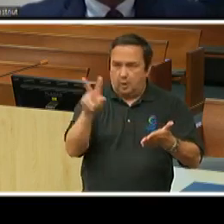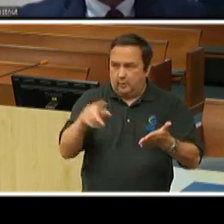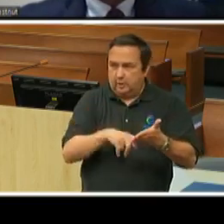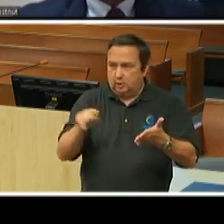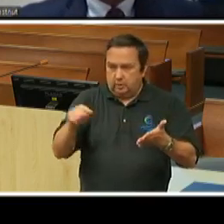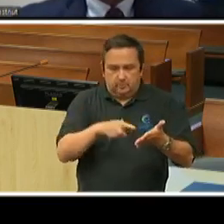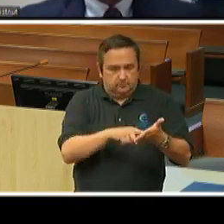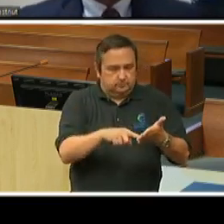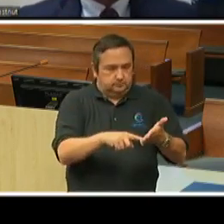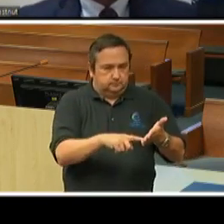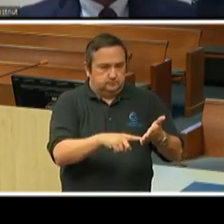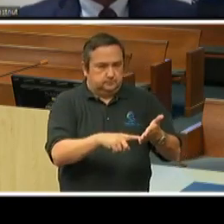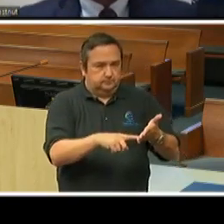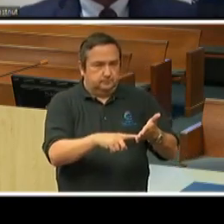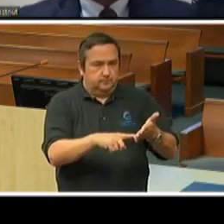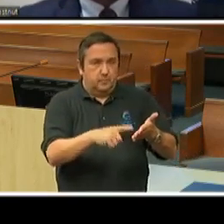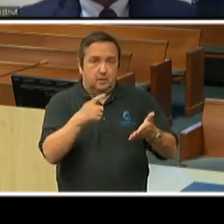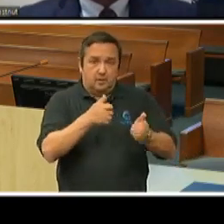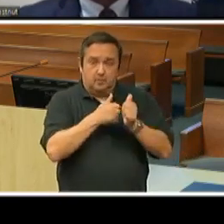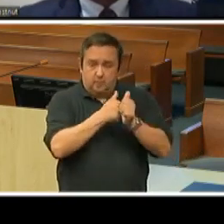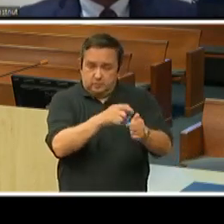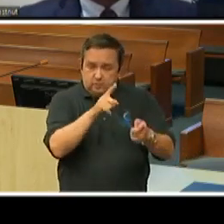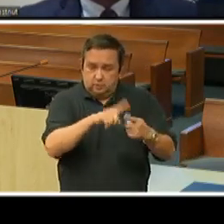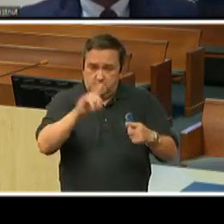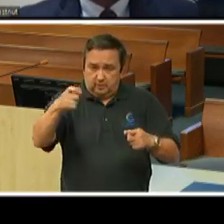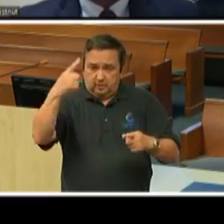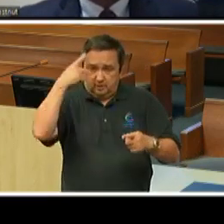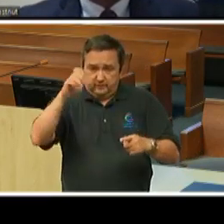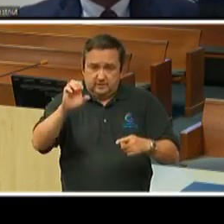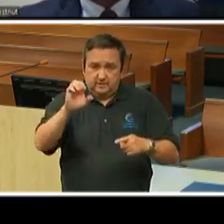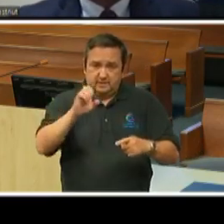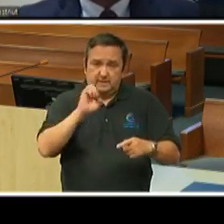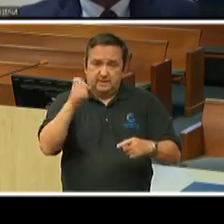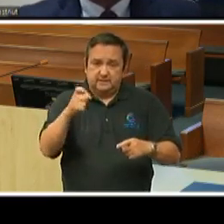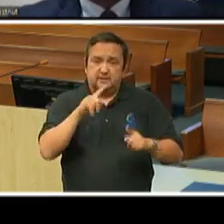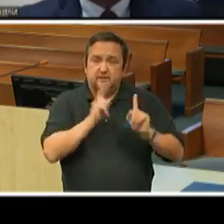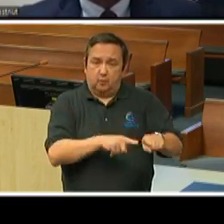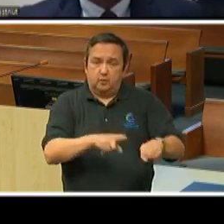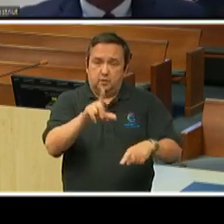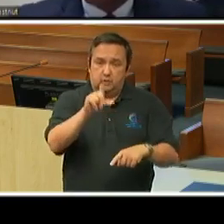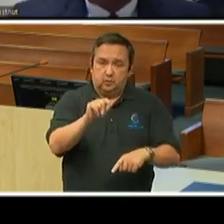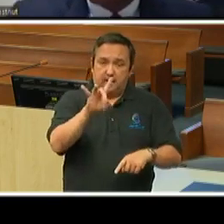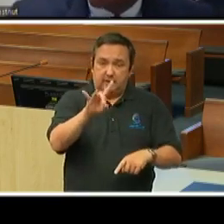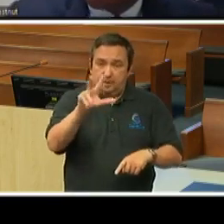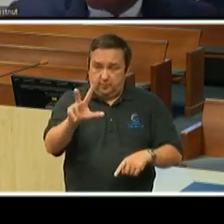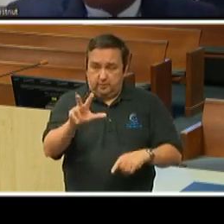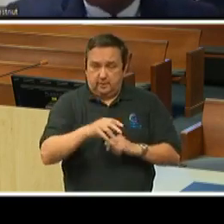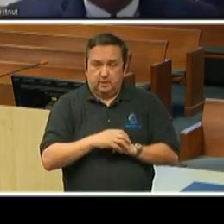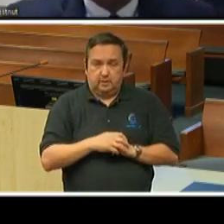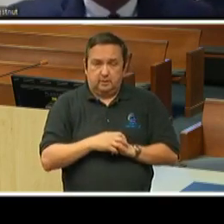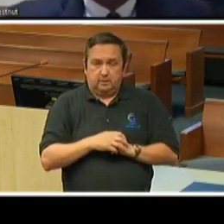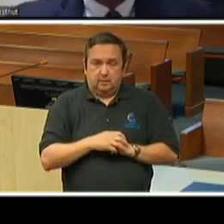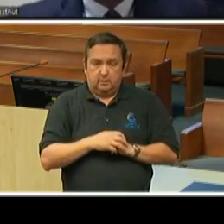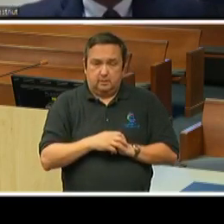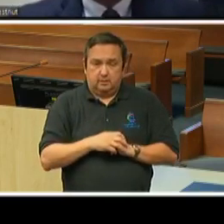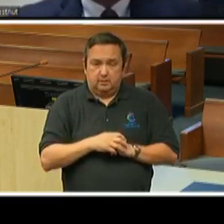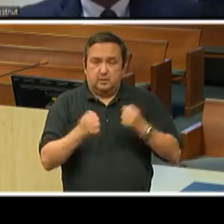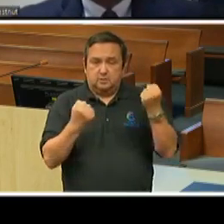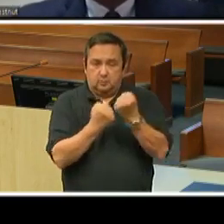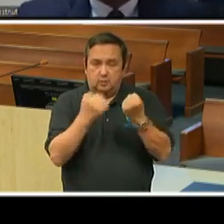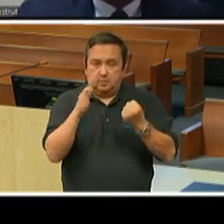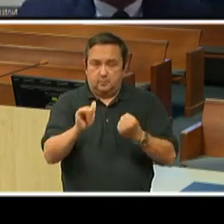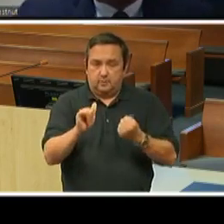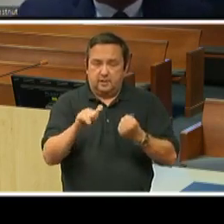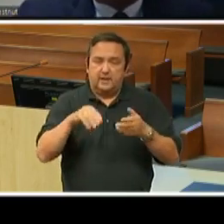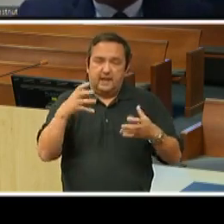you. Pursuant to the governor's executive order 2083 and the health advisory by the Surgeon